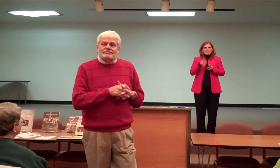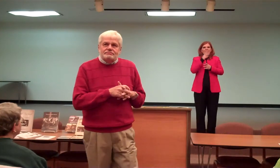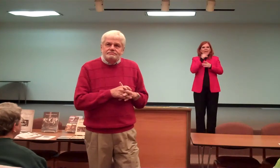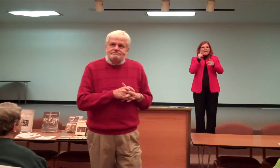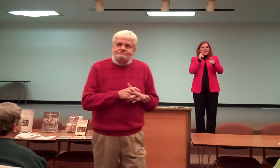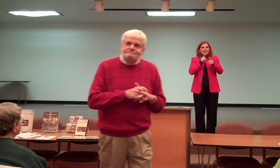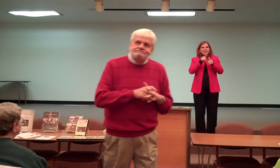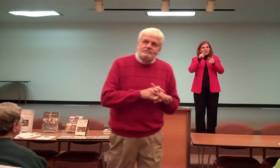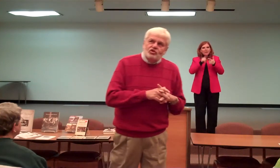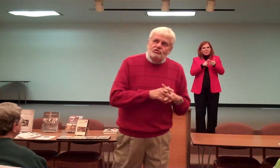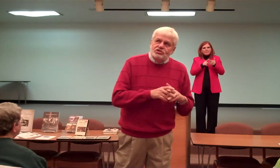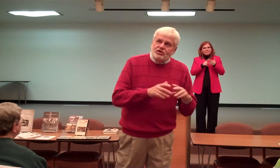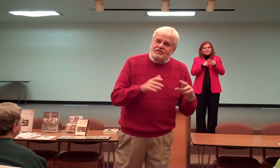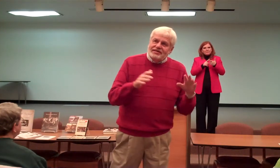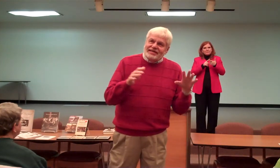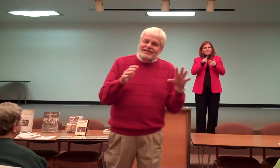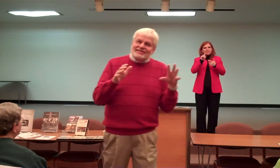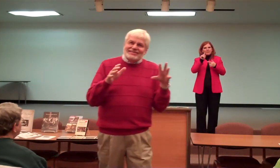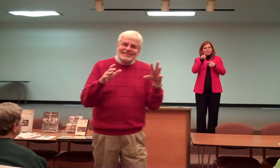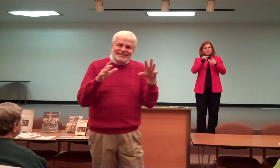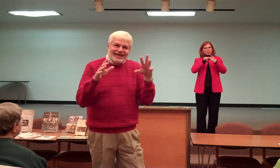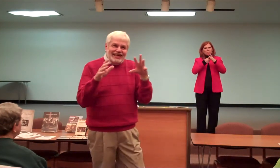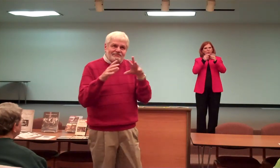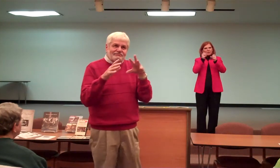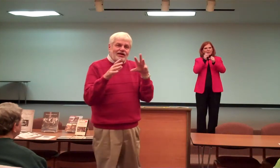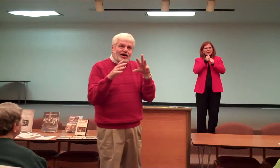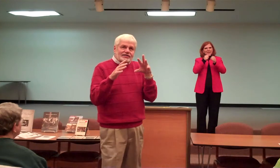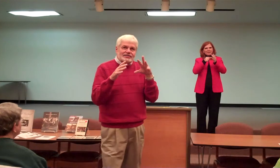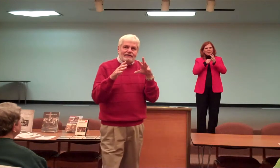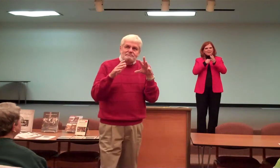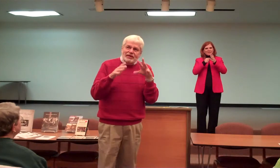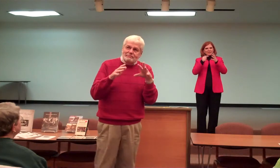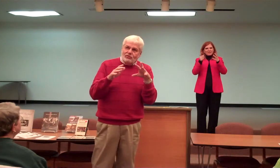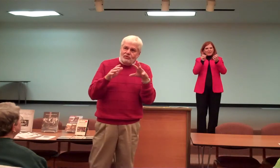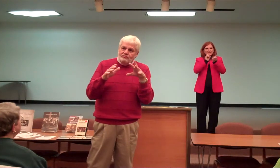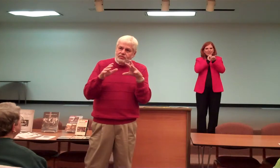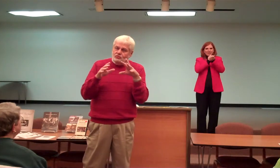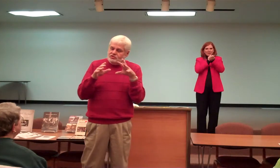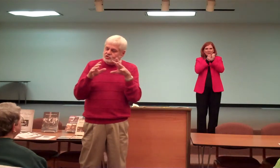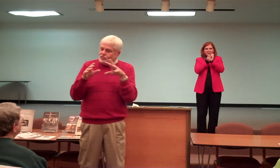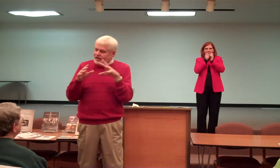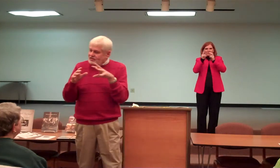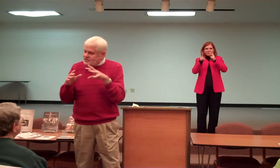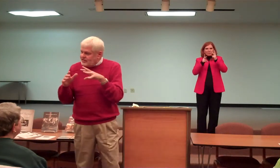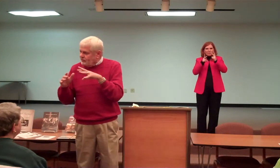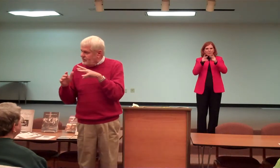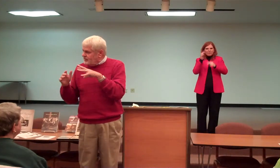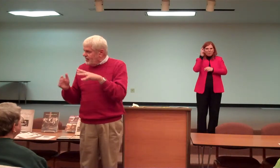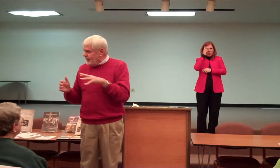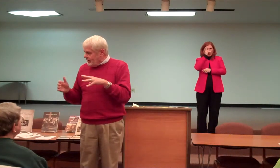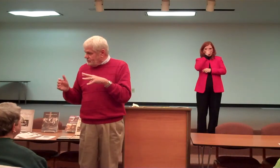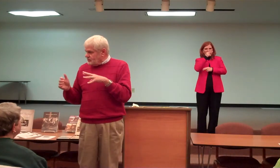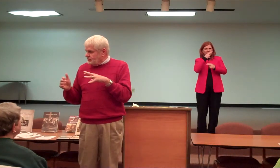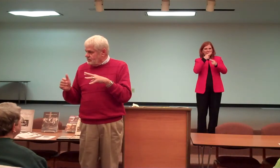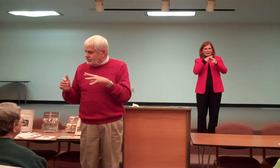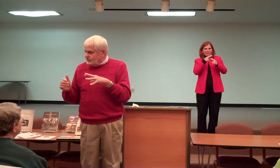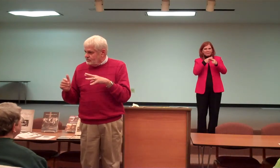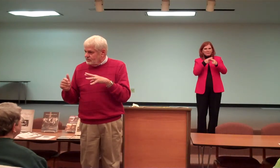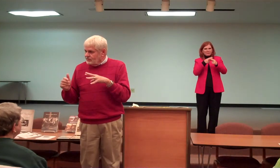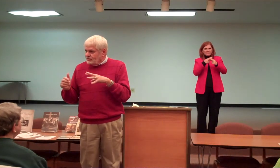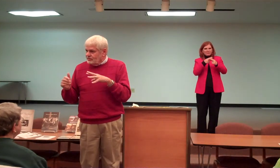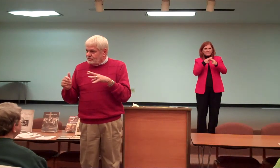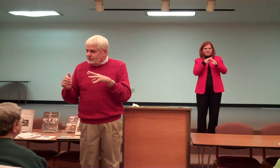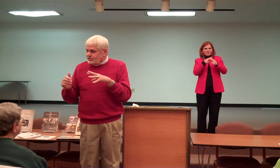And then you start to get this influx of people with strange sounding names.